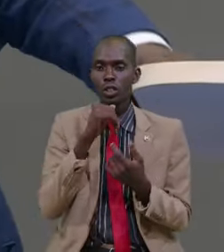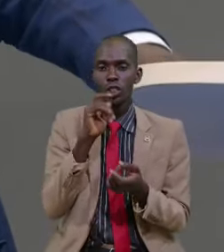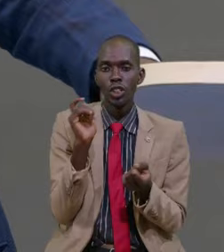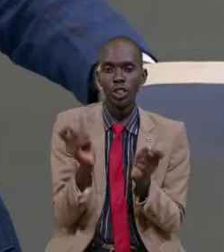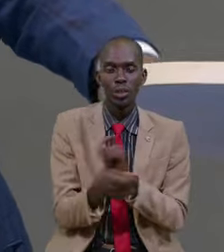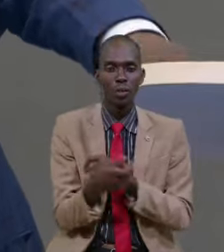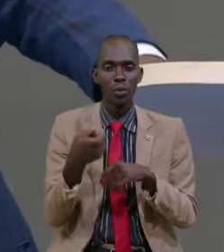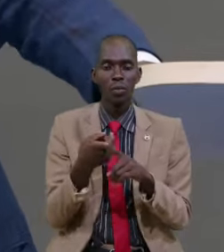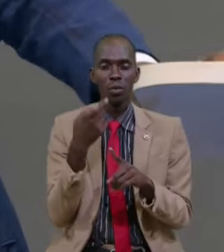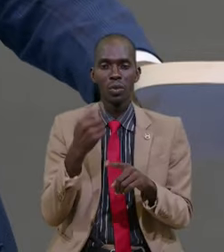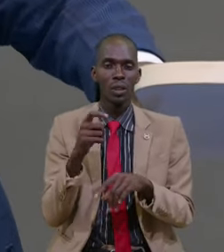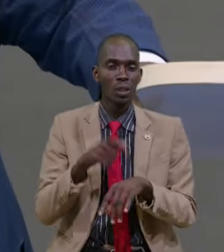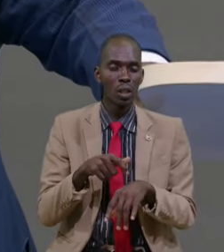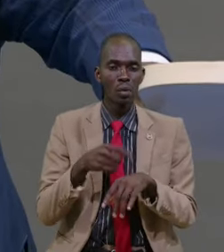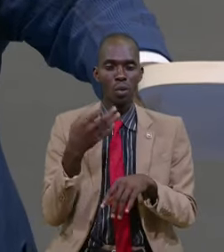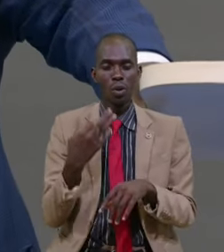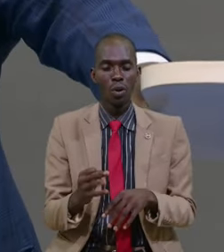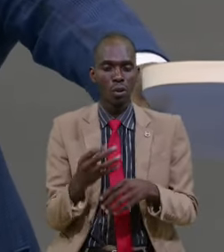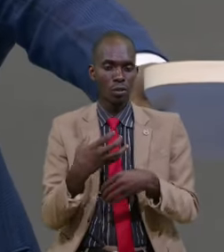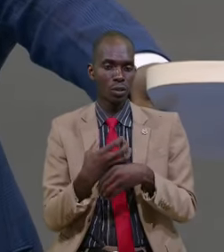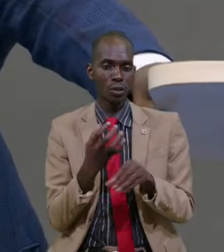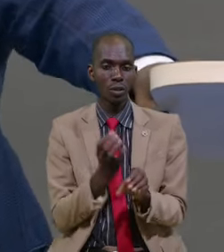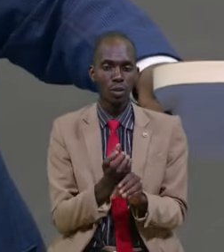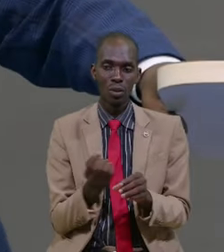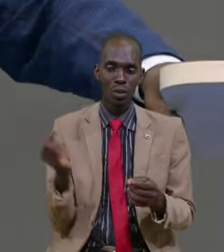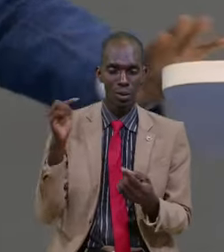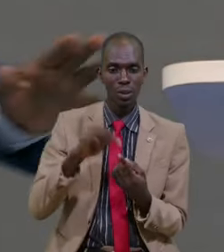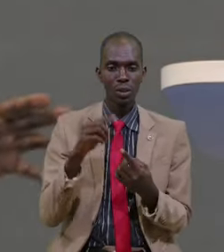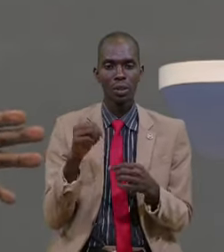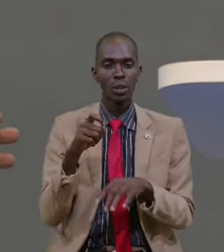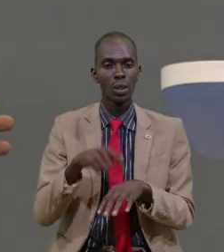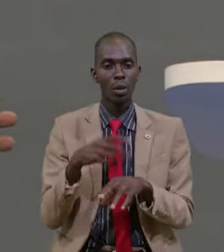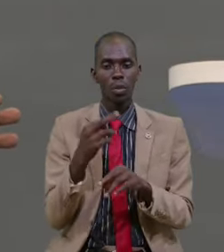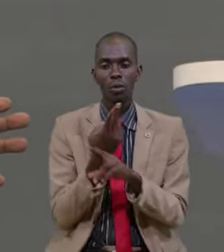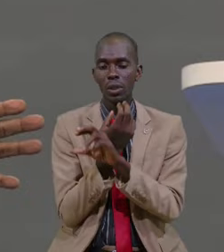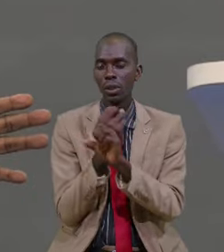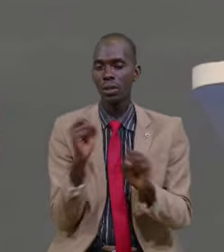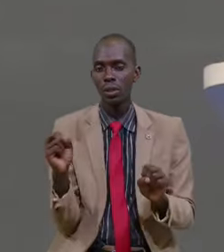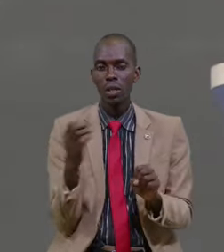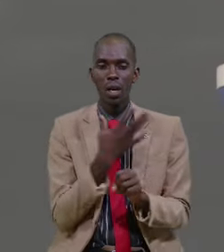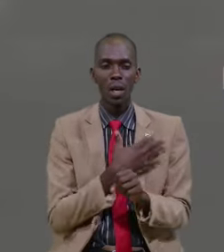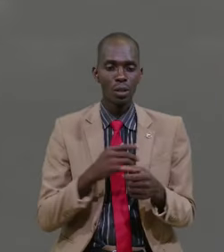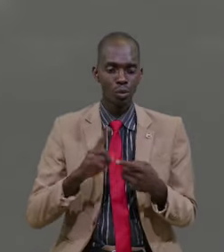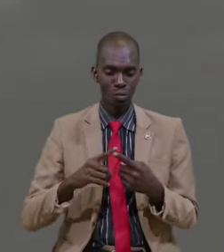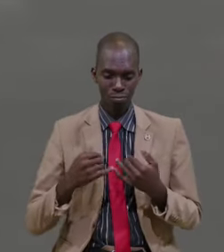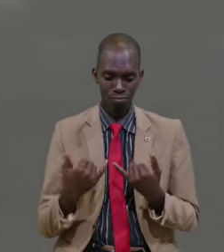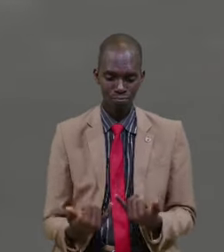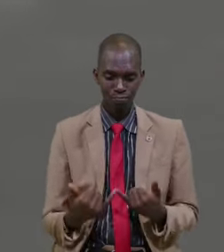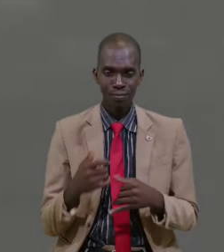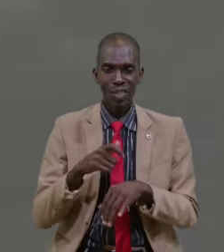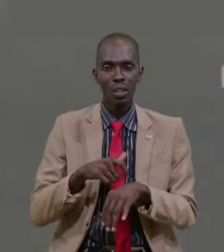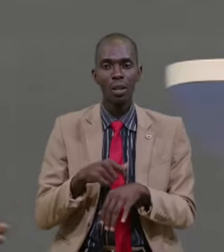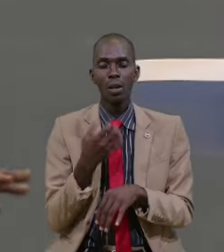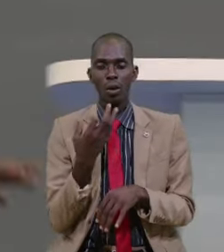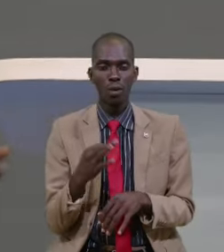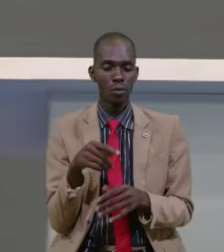time of creation to the time of redemption and to the present time of